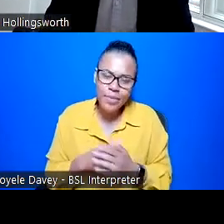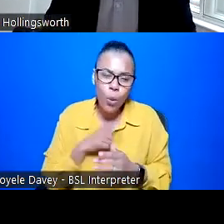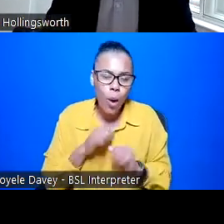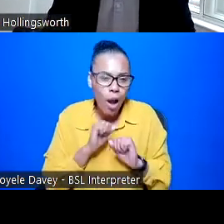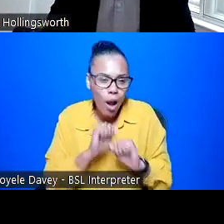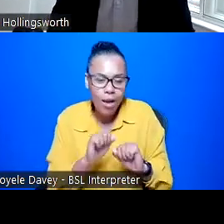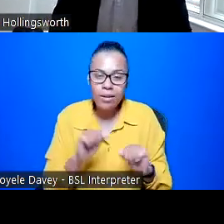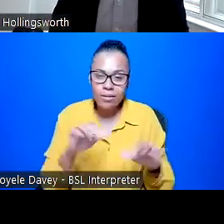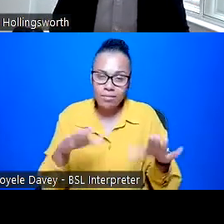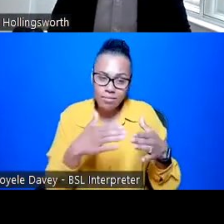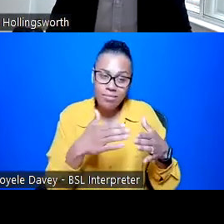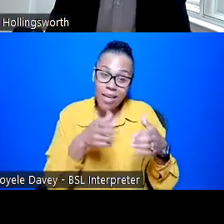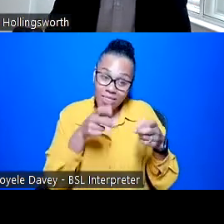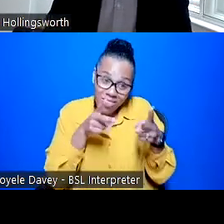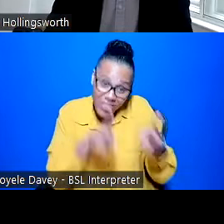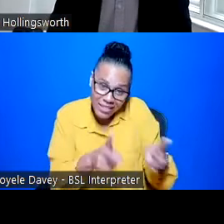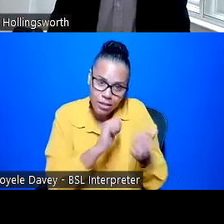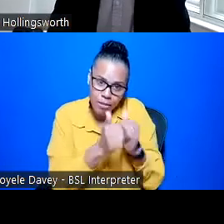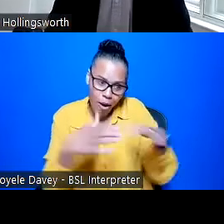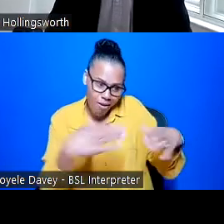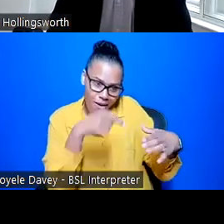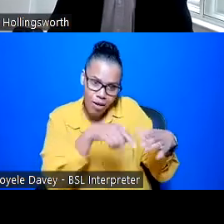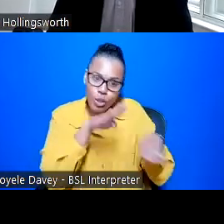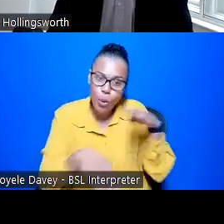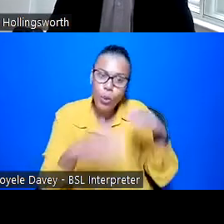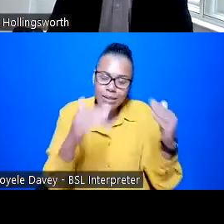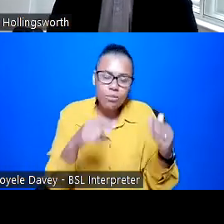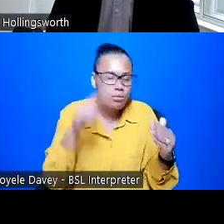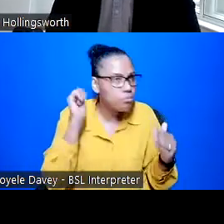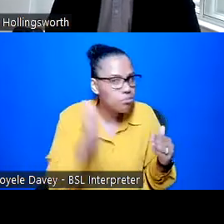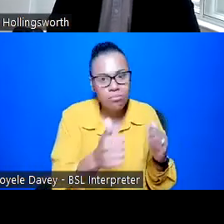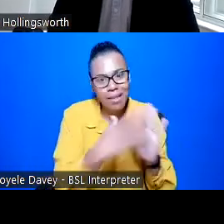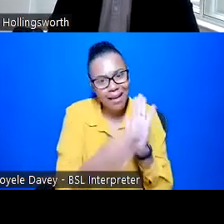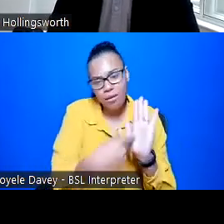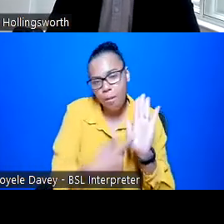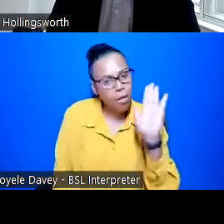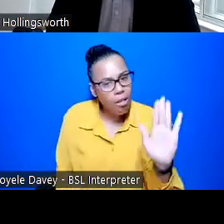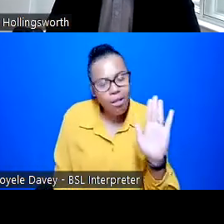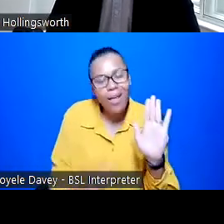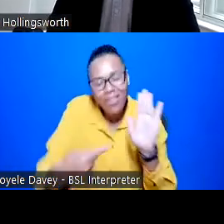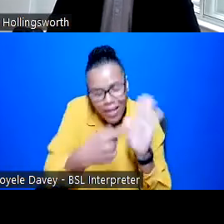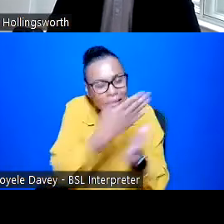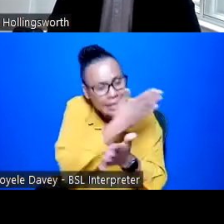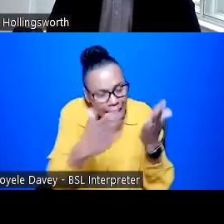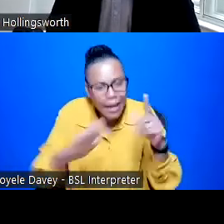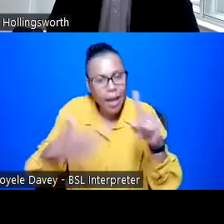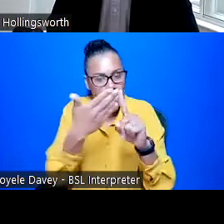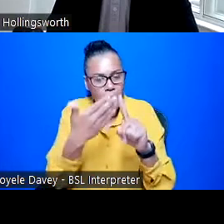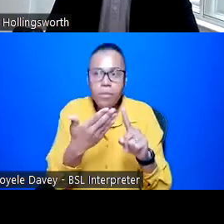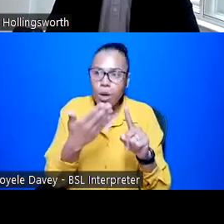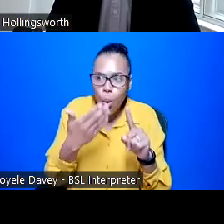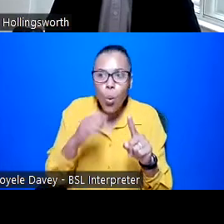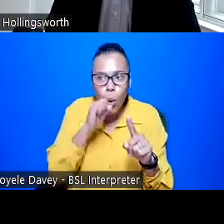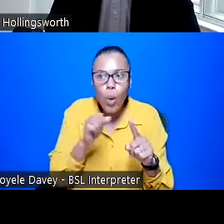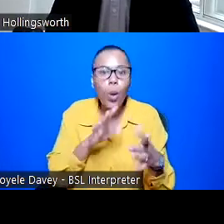as a system partner is a really good example of the sort of ambition that we have to work with others, to work through others,